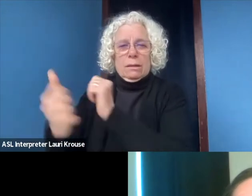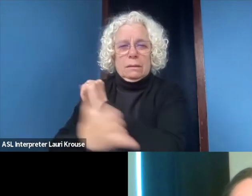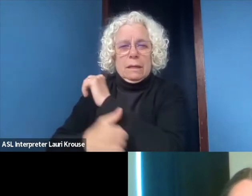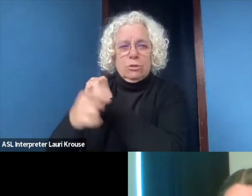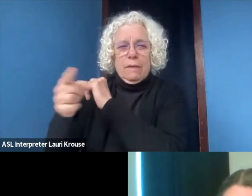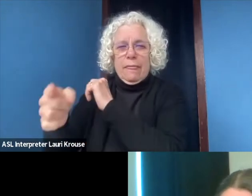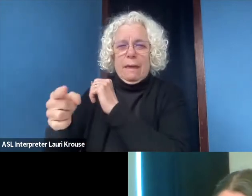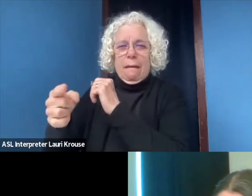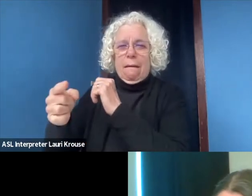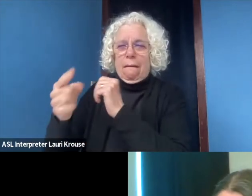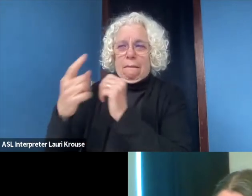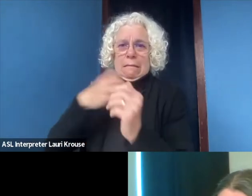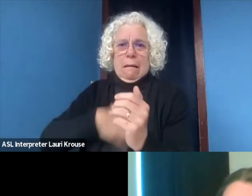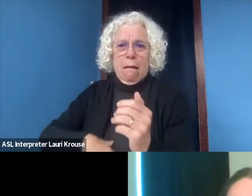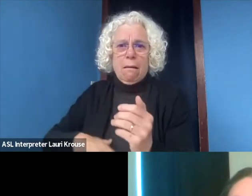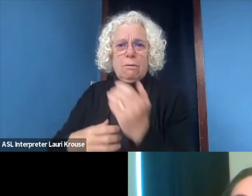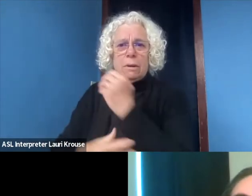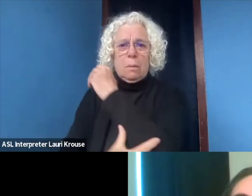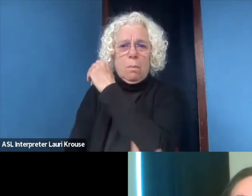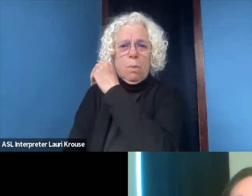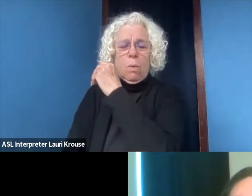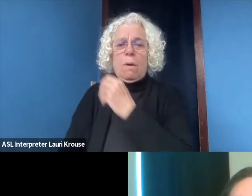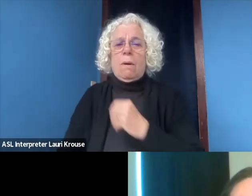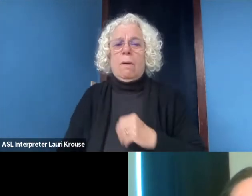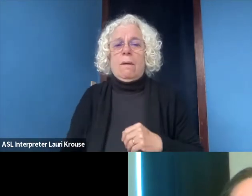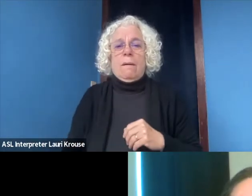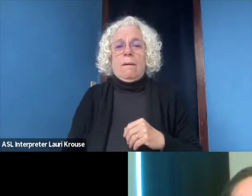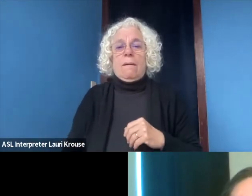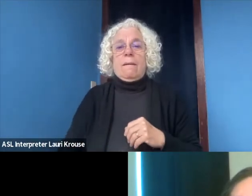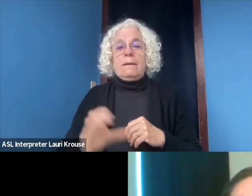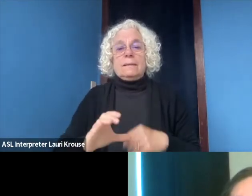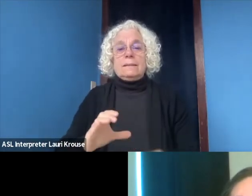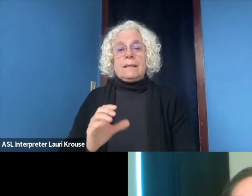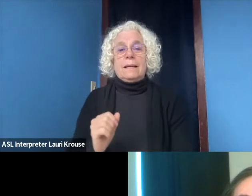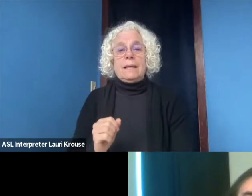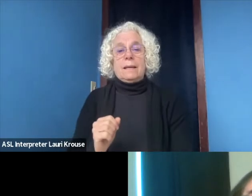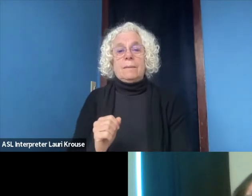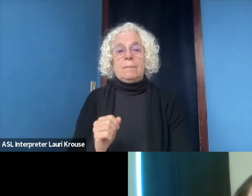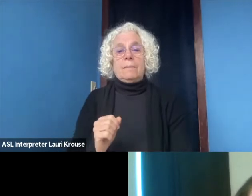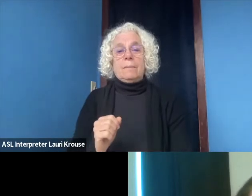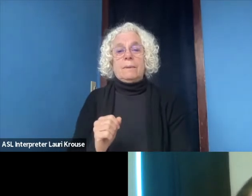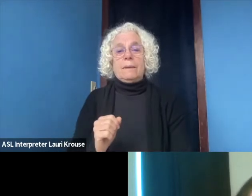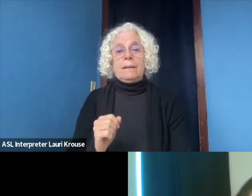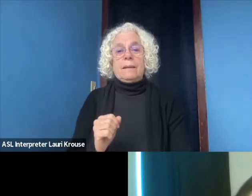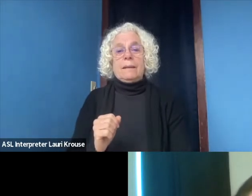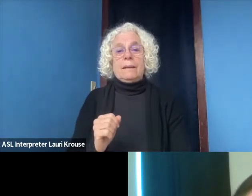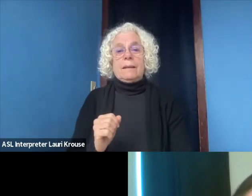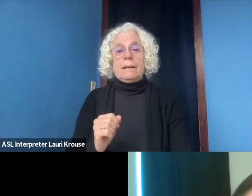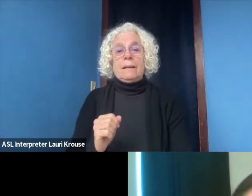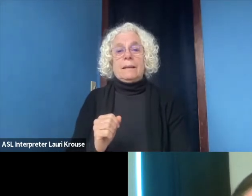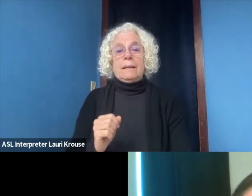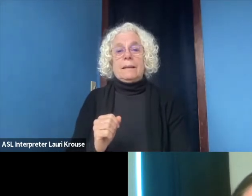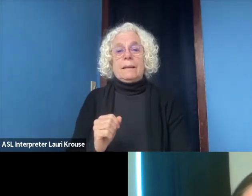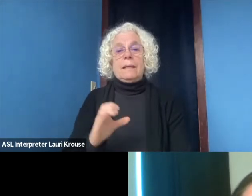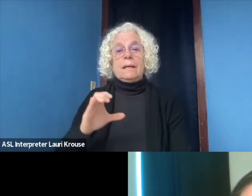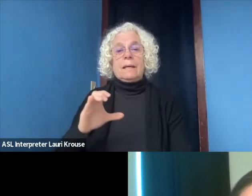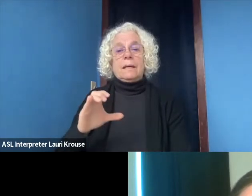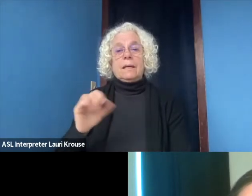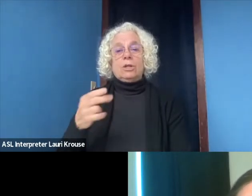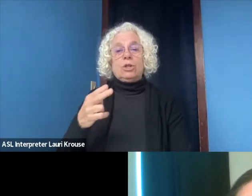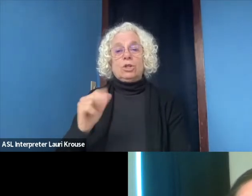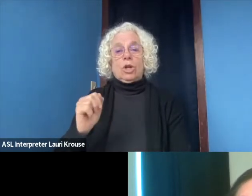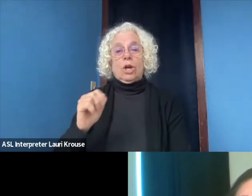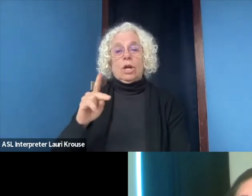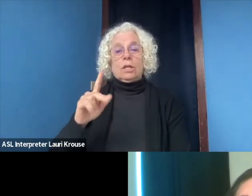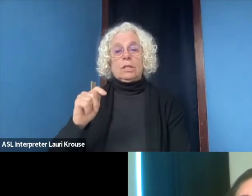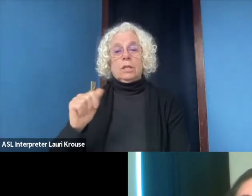then even then, the Choctaws went and donated $100,000 to Ireland